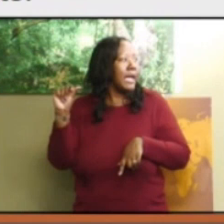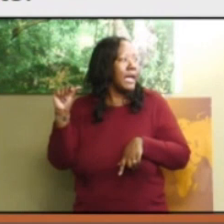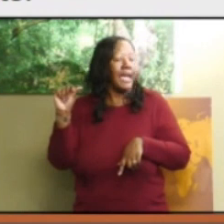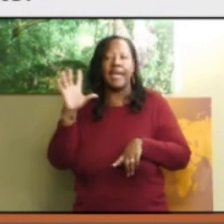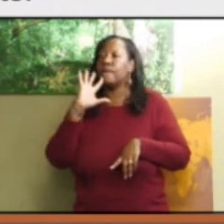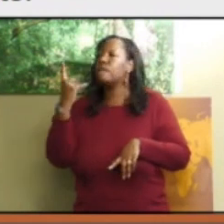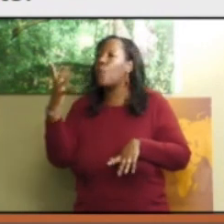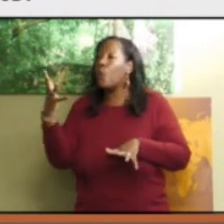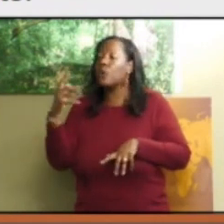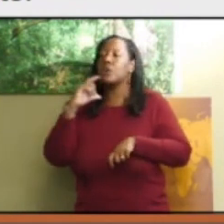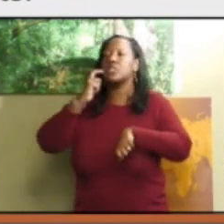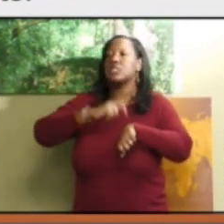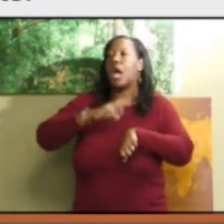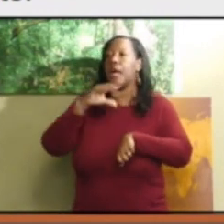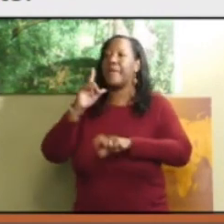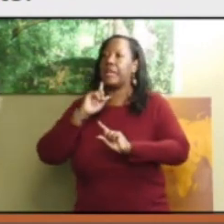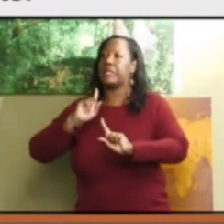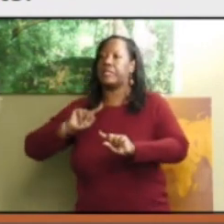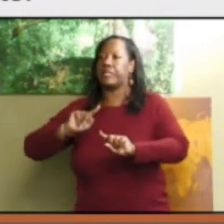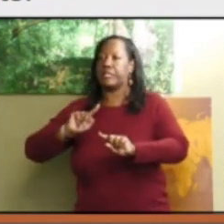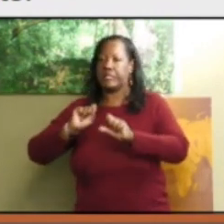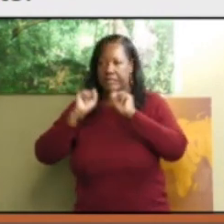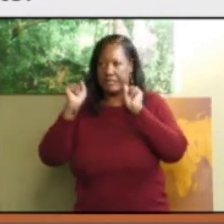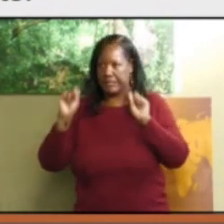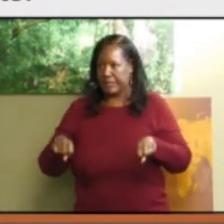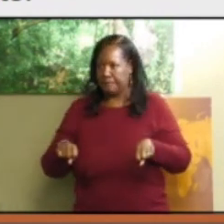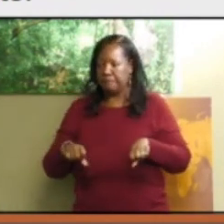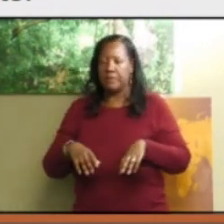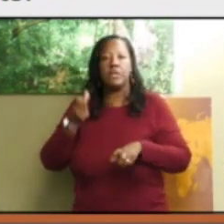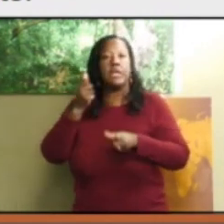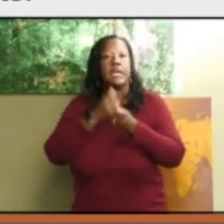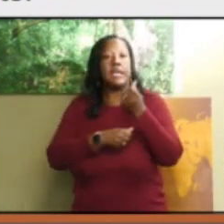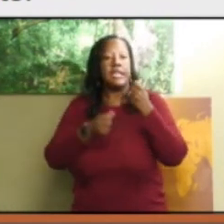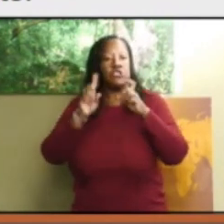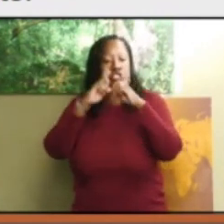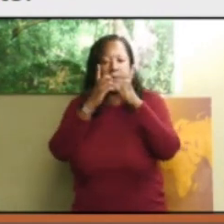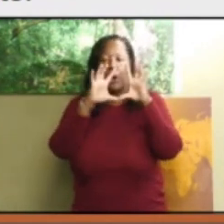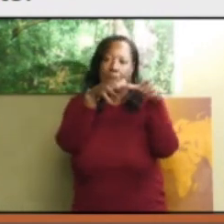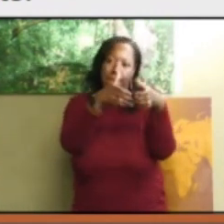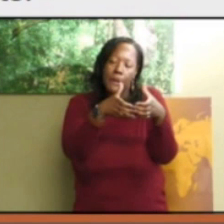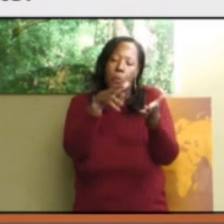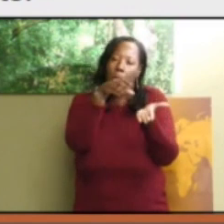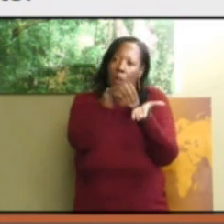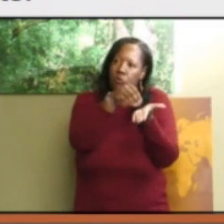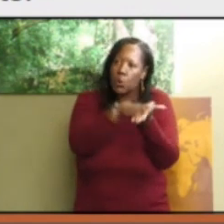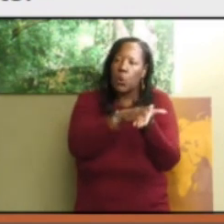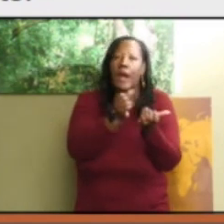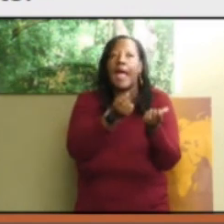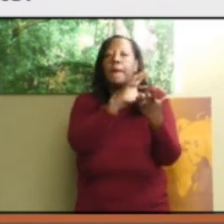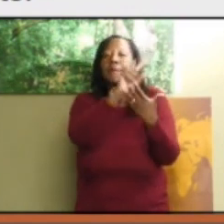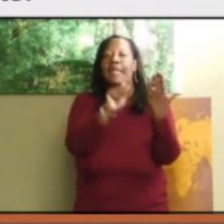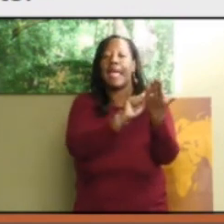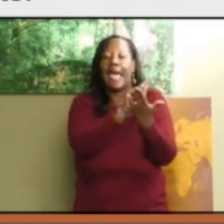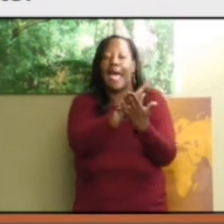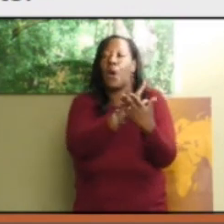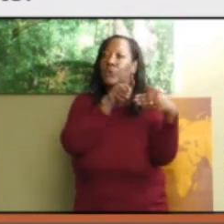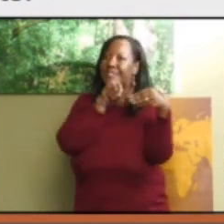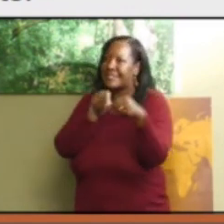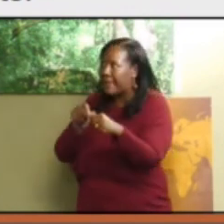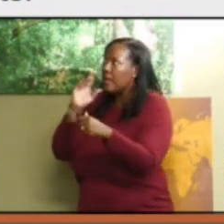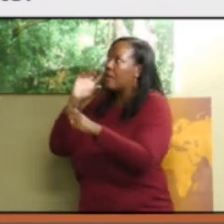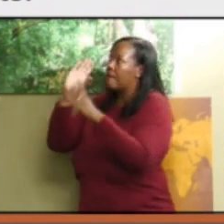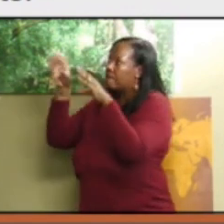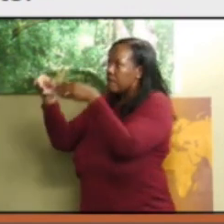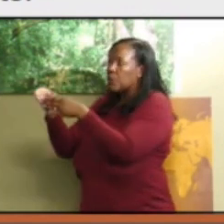and attendance system. And each department will record their hours worked to that